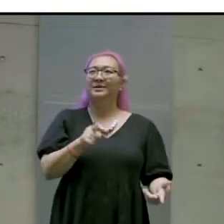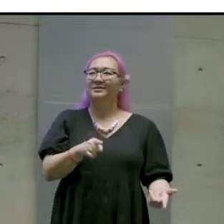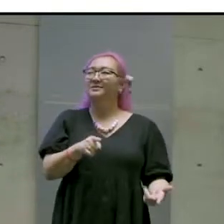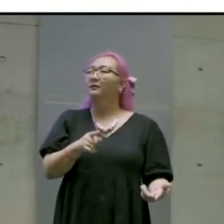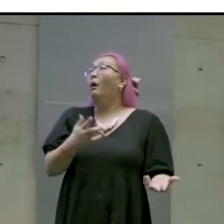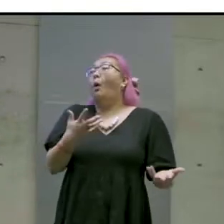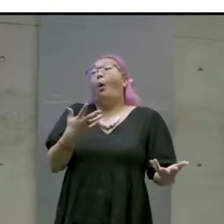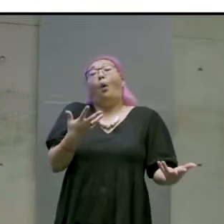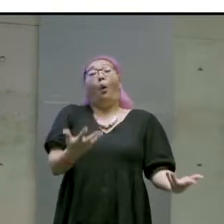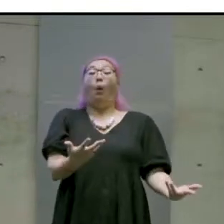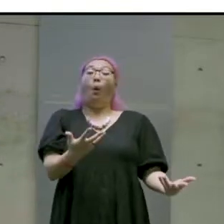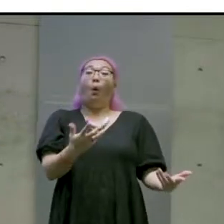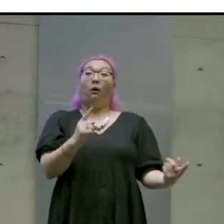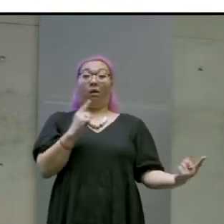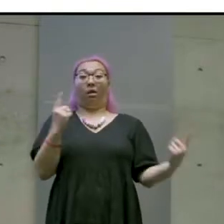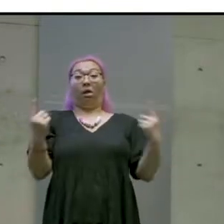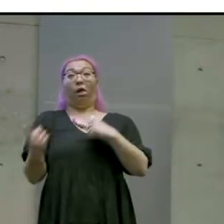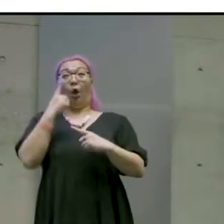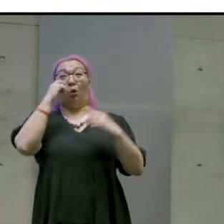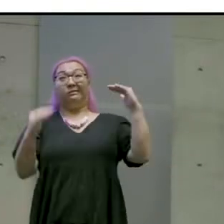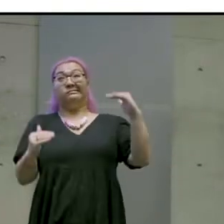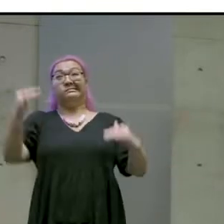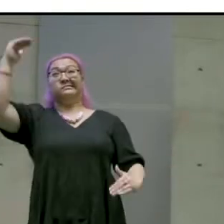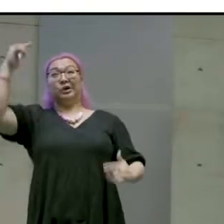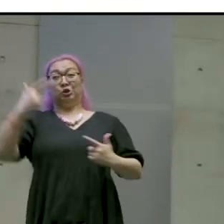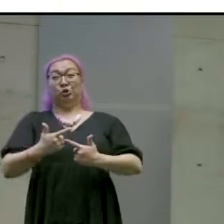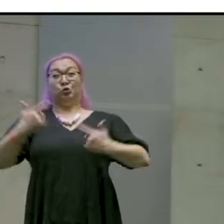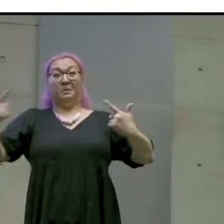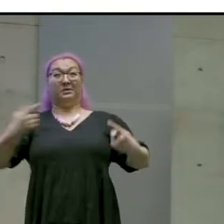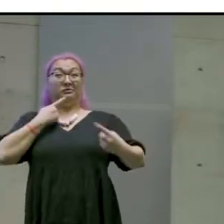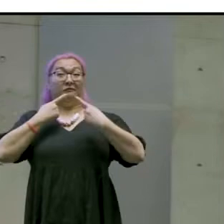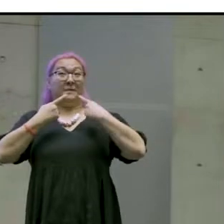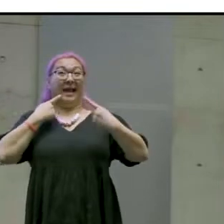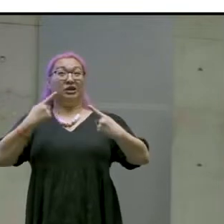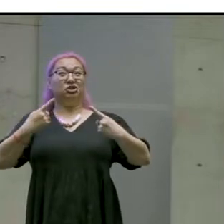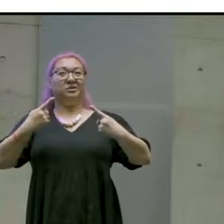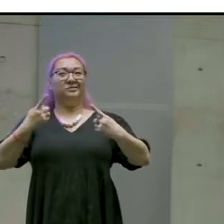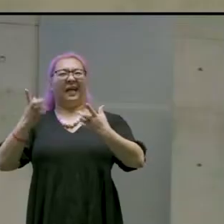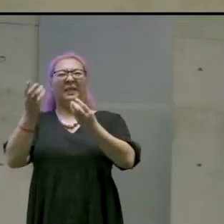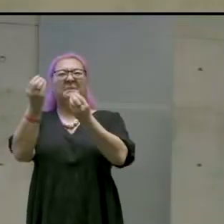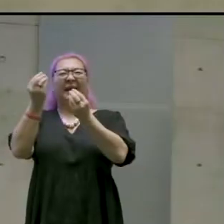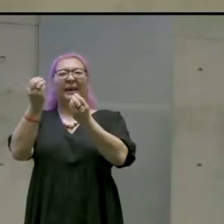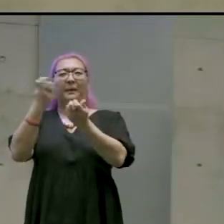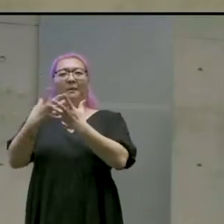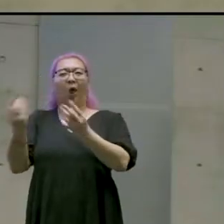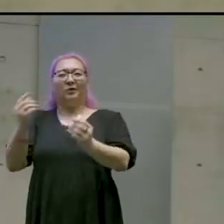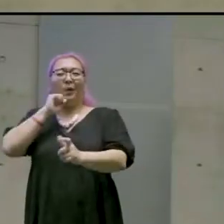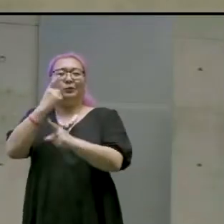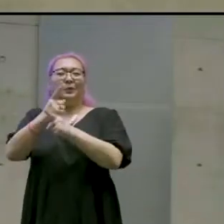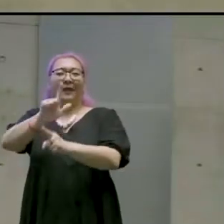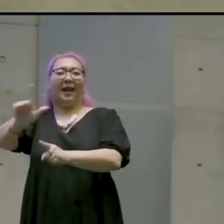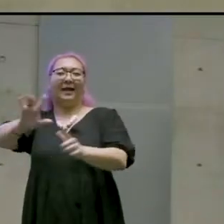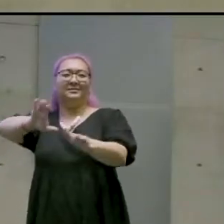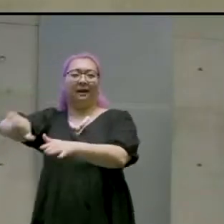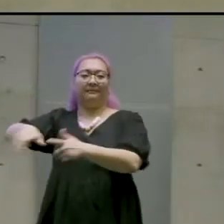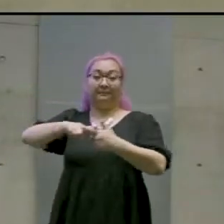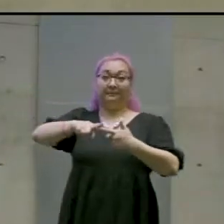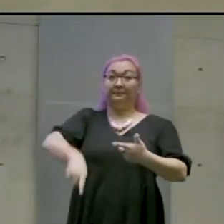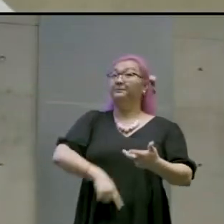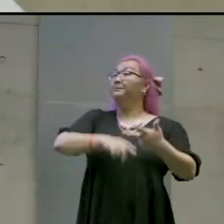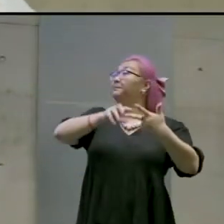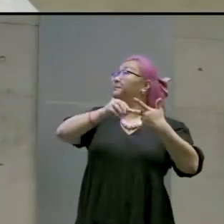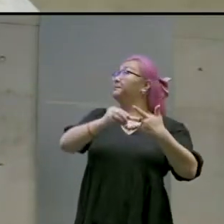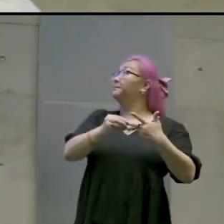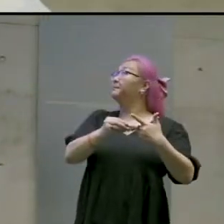where too much information and it loses its meaning as well. I'll get onto that in a minute. The next one is, how reasonable is it? Does